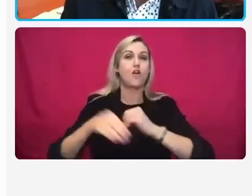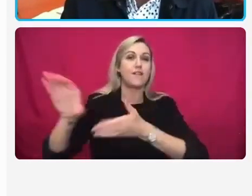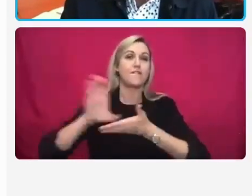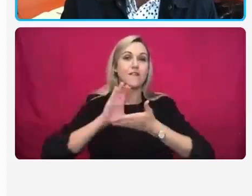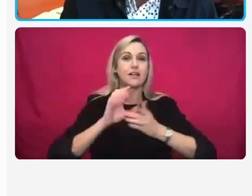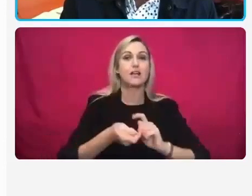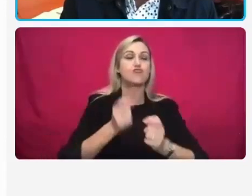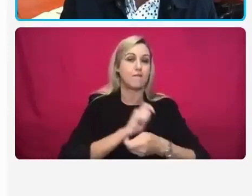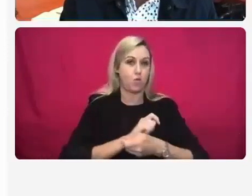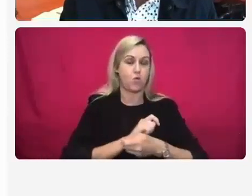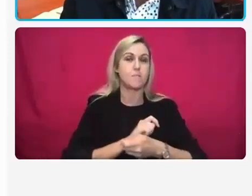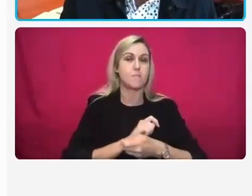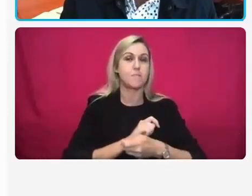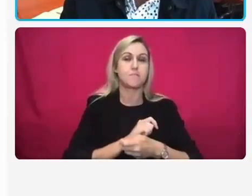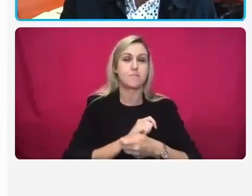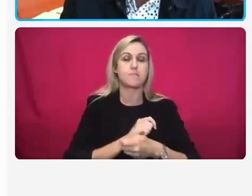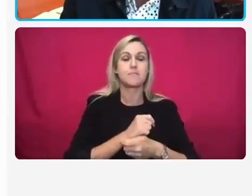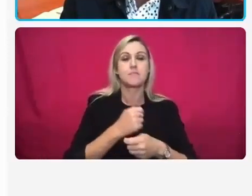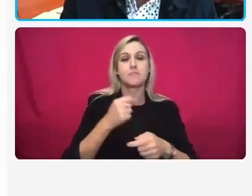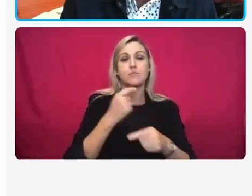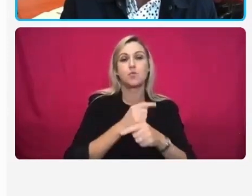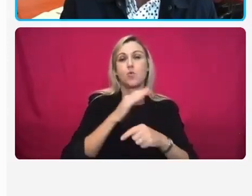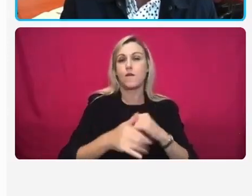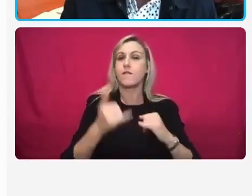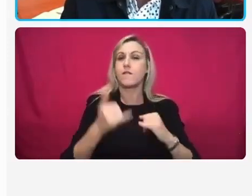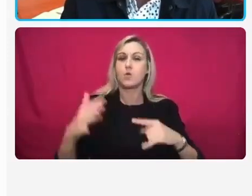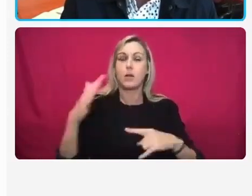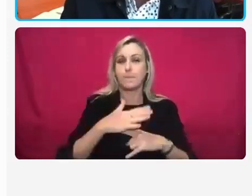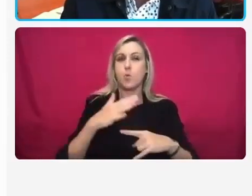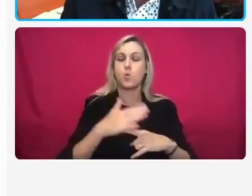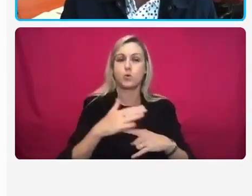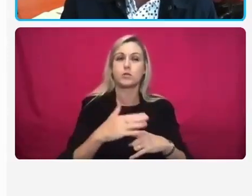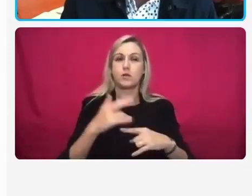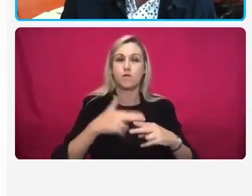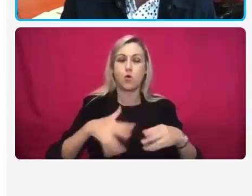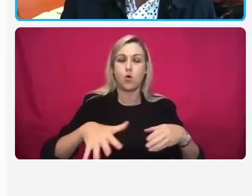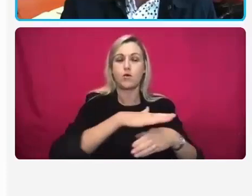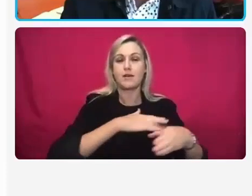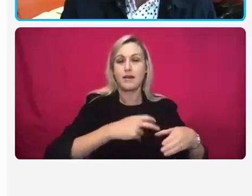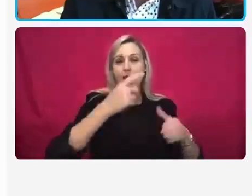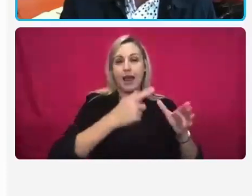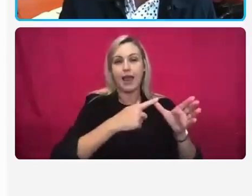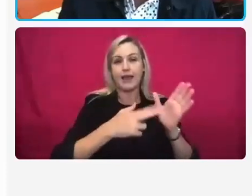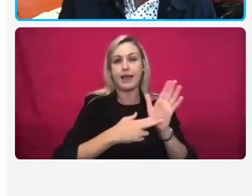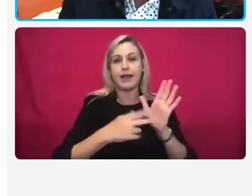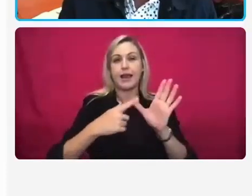with what's one of the most important topics to the sector of ANACC